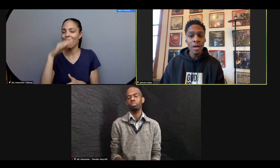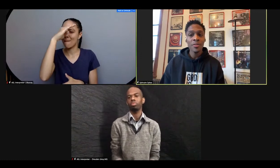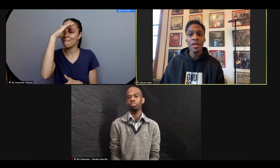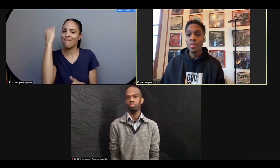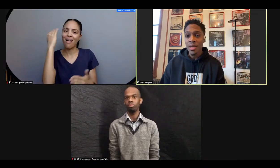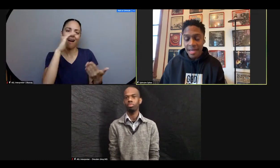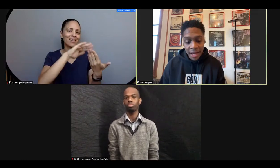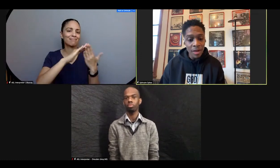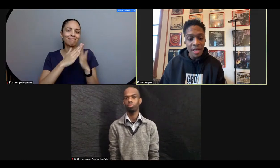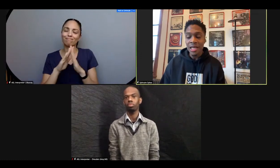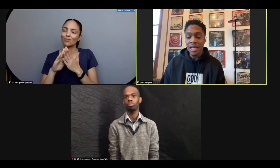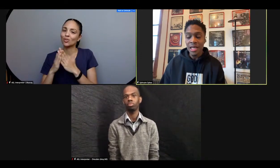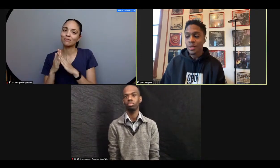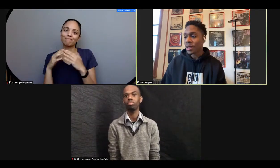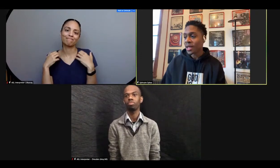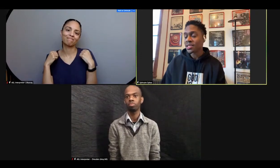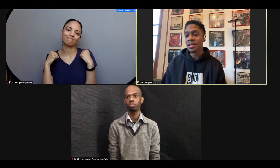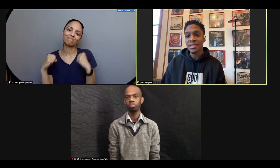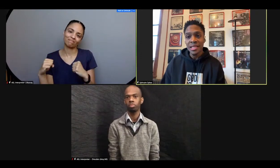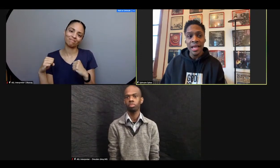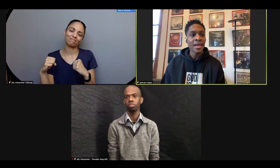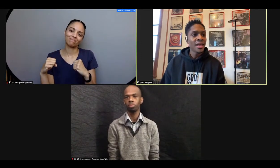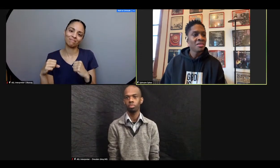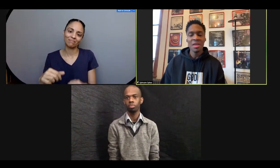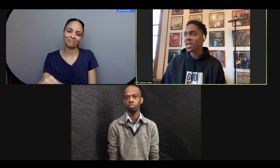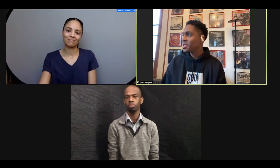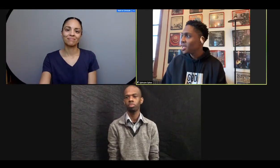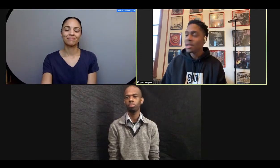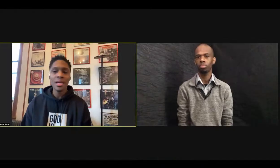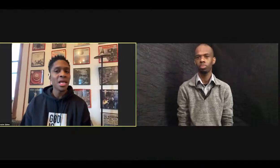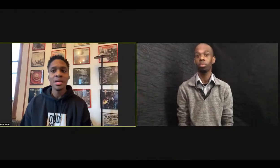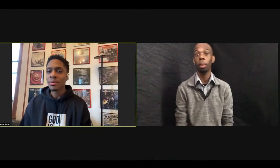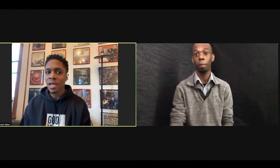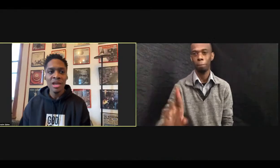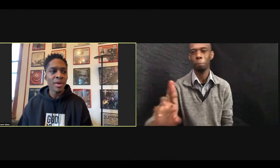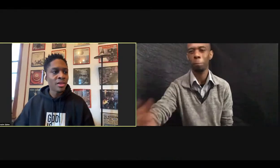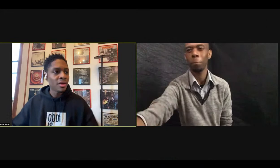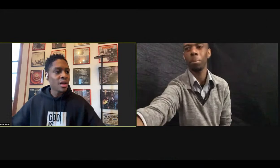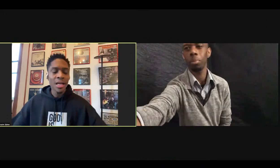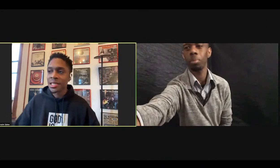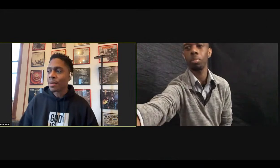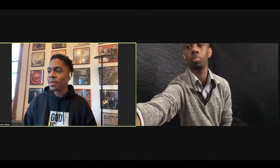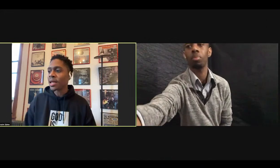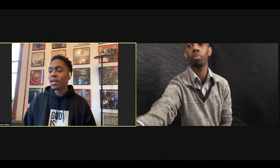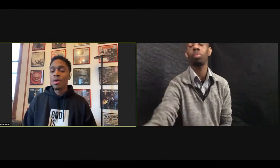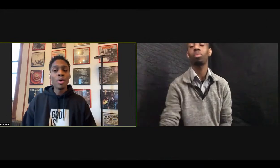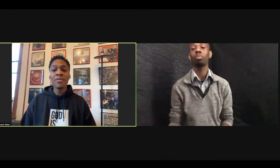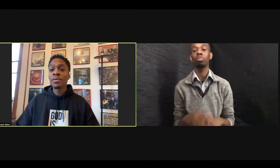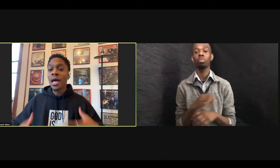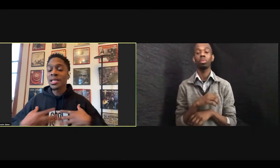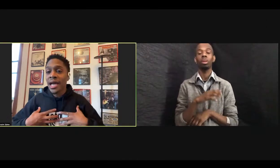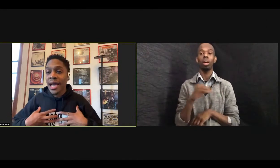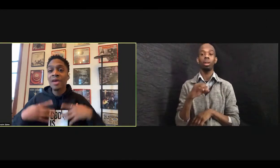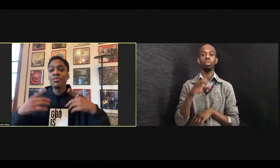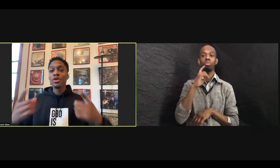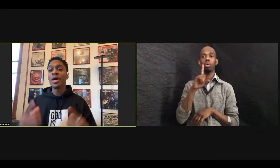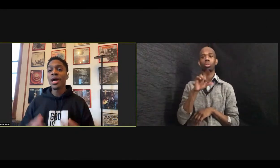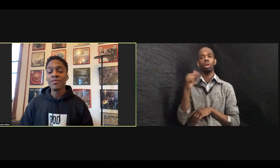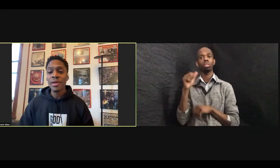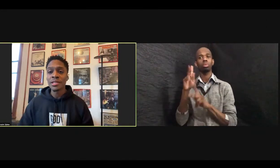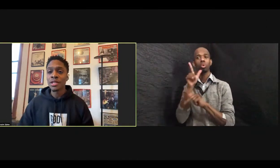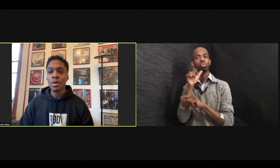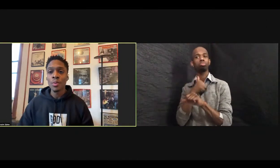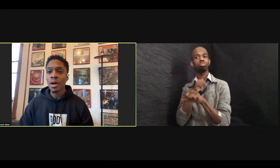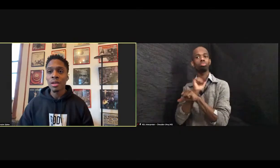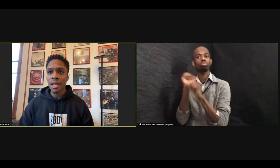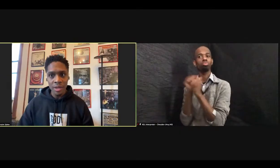me up, they held me down, and that's why, like, till this day, any kid, any of my other colleagues, I'm like, whatever knowledge I have, you have,